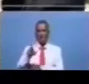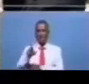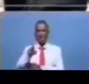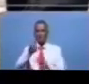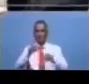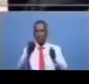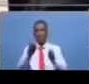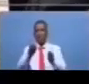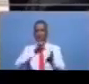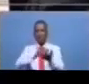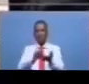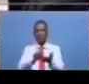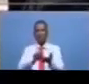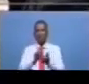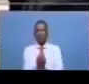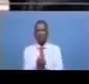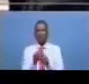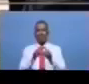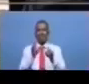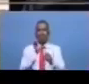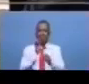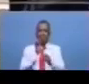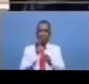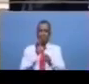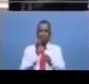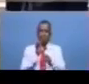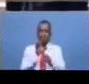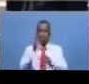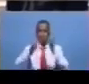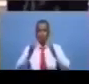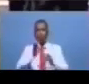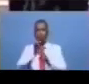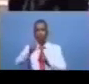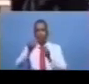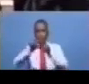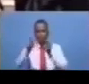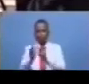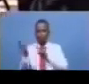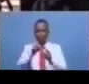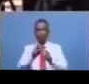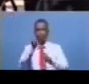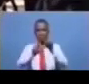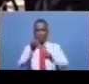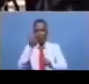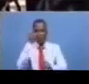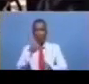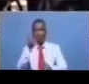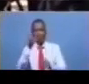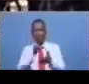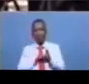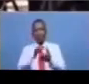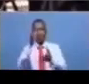the defendant to enter the box and give evidence. Why? Because the court said that it is in the interest of justice that the